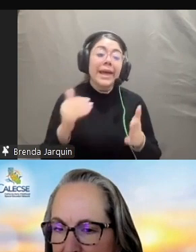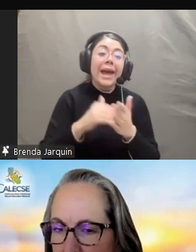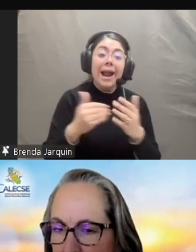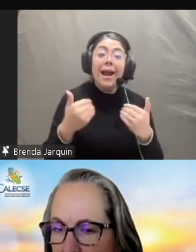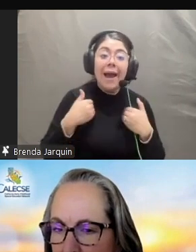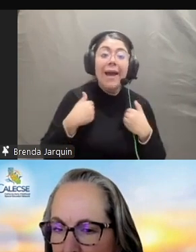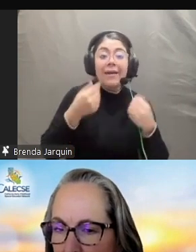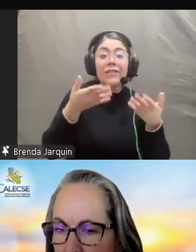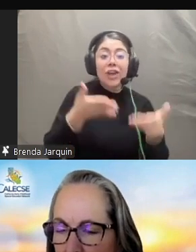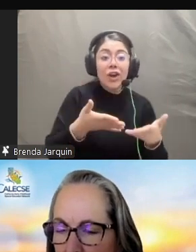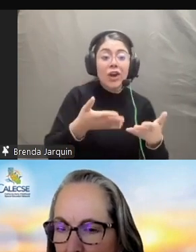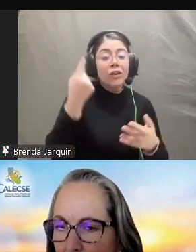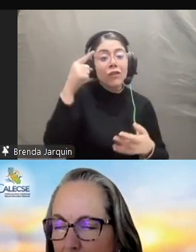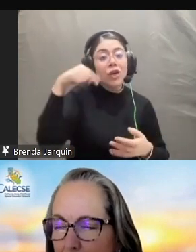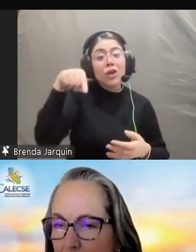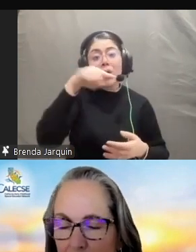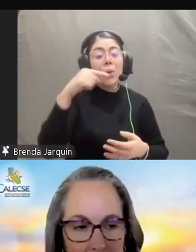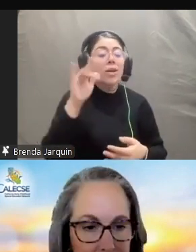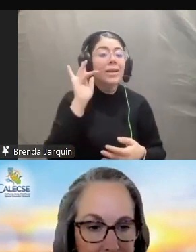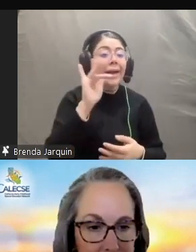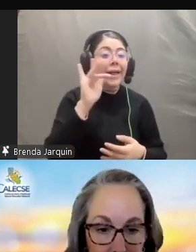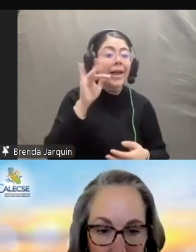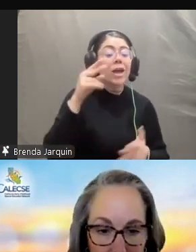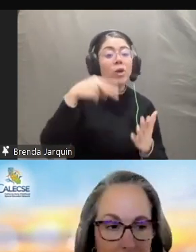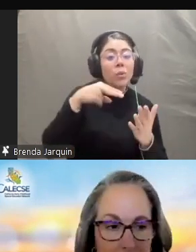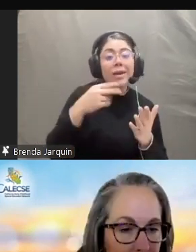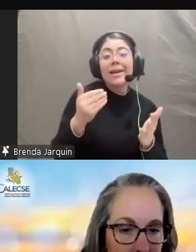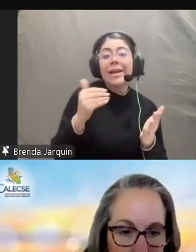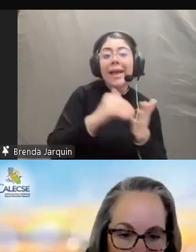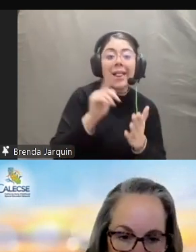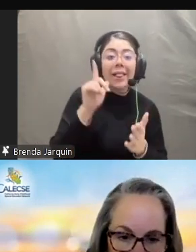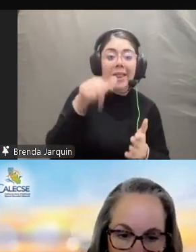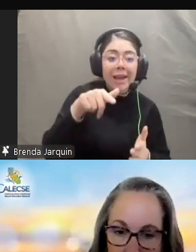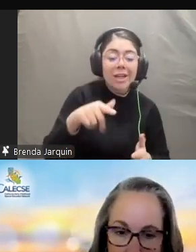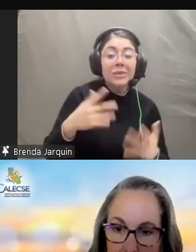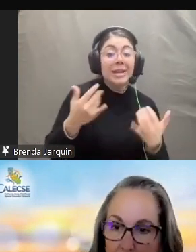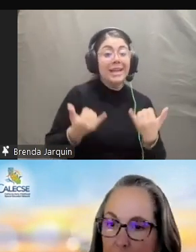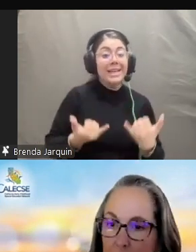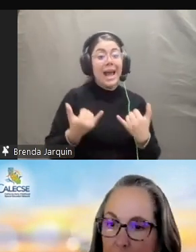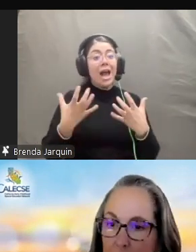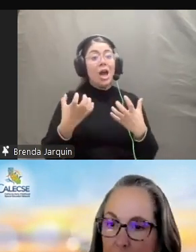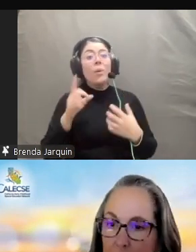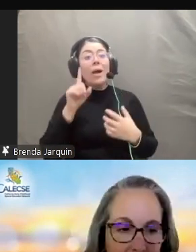And I'm going to turn it over to Heather, I believe is next.